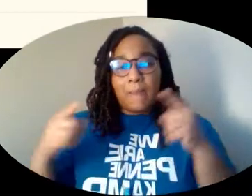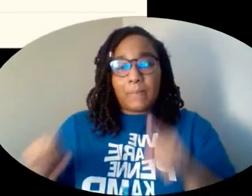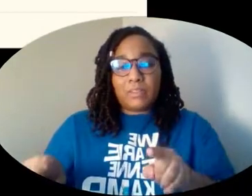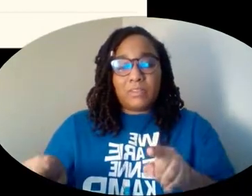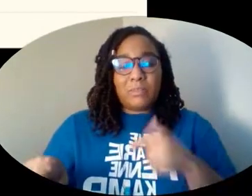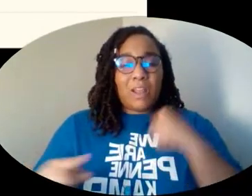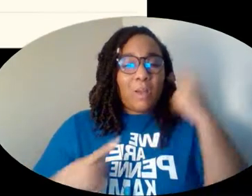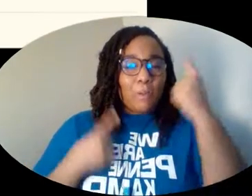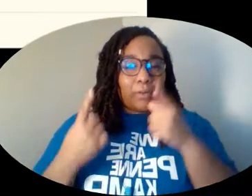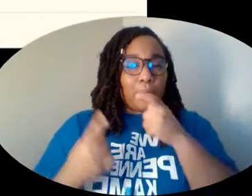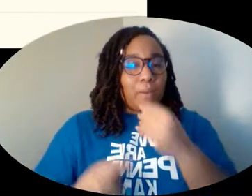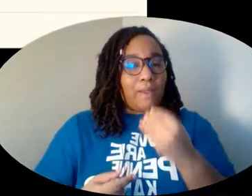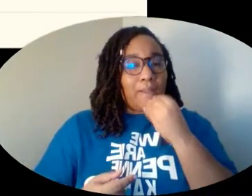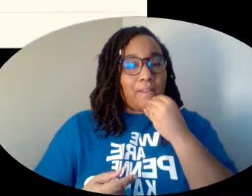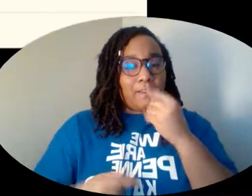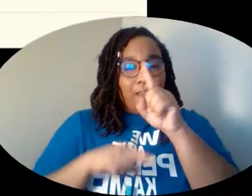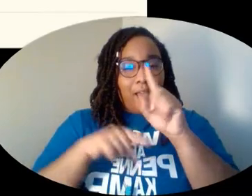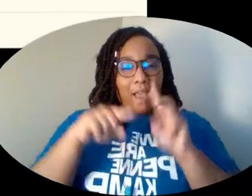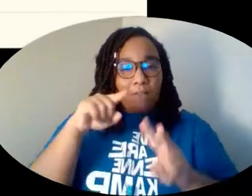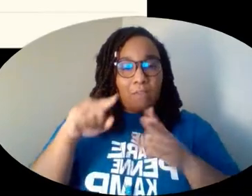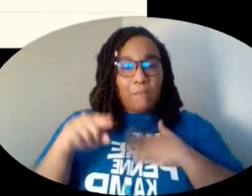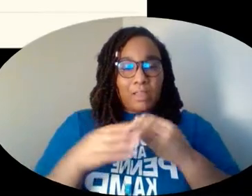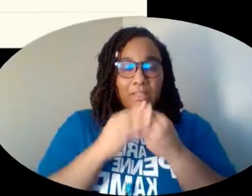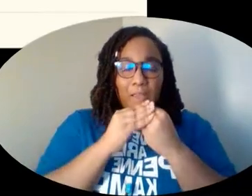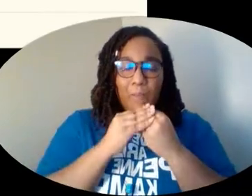I wonder who ate half of my sandwich, though.